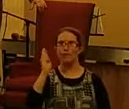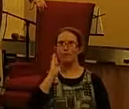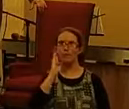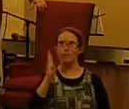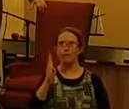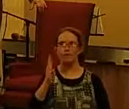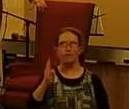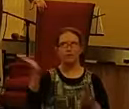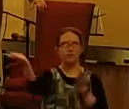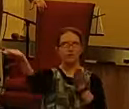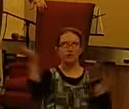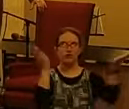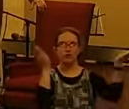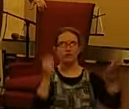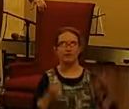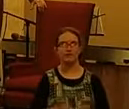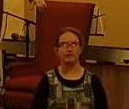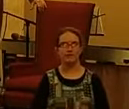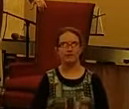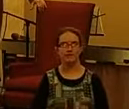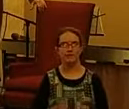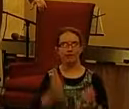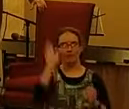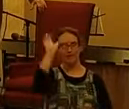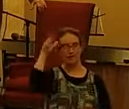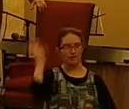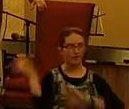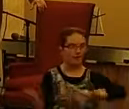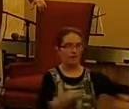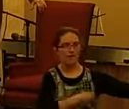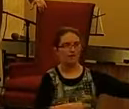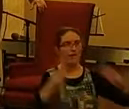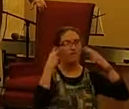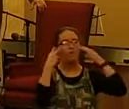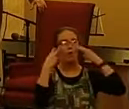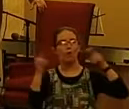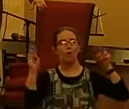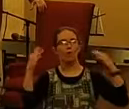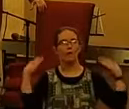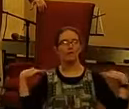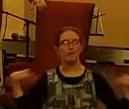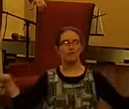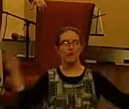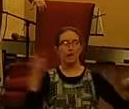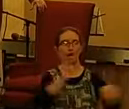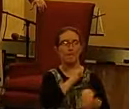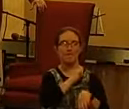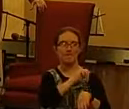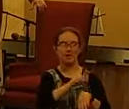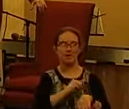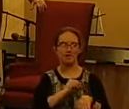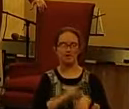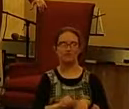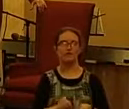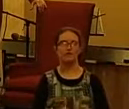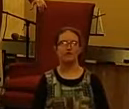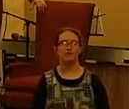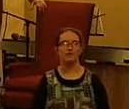shalt thou serve." Then the devil leaveth him, and behold, angels came and ministered unto